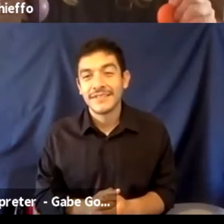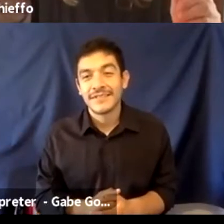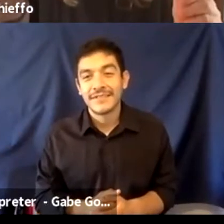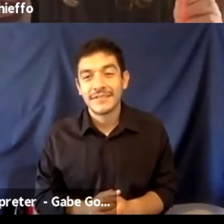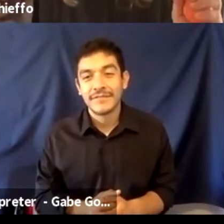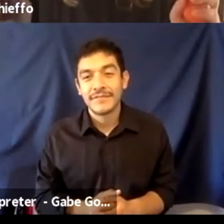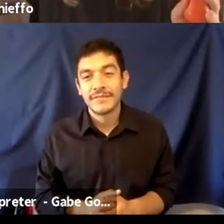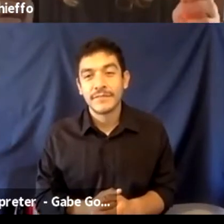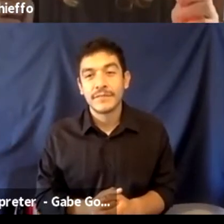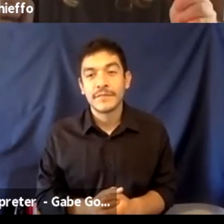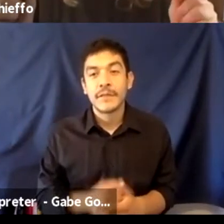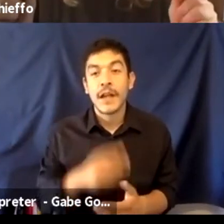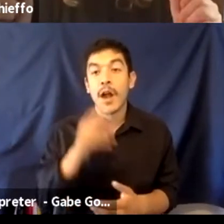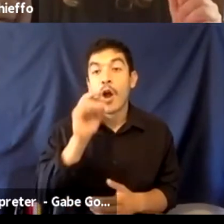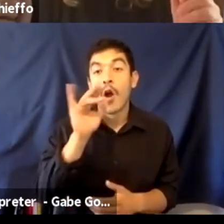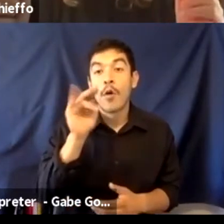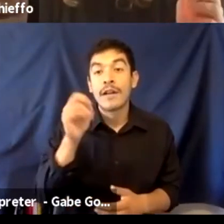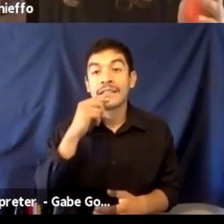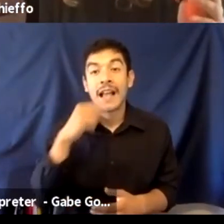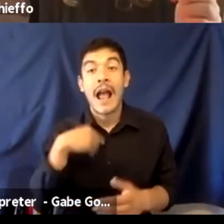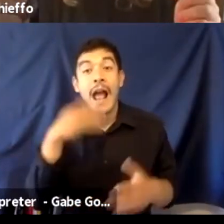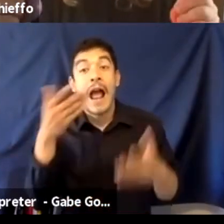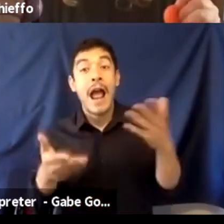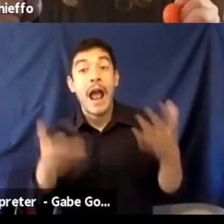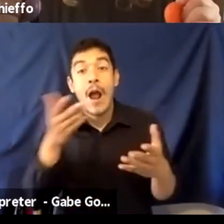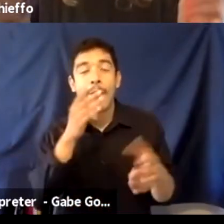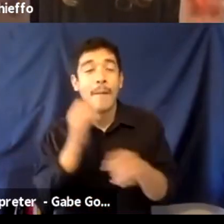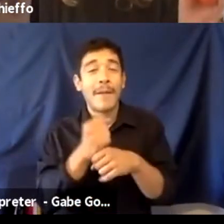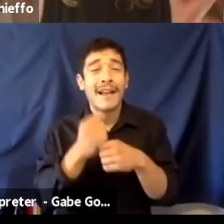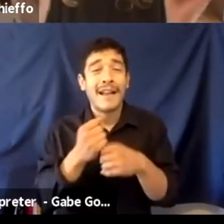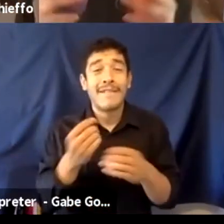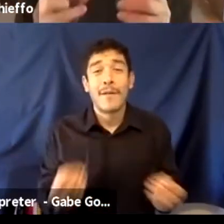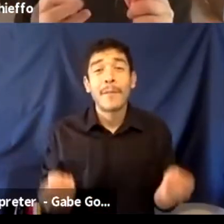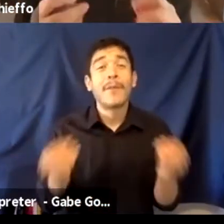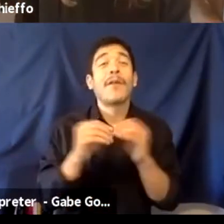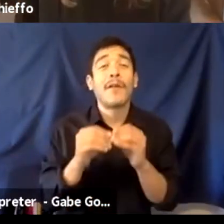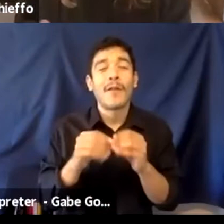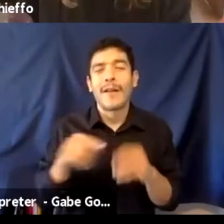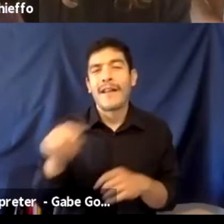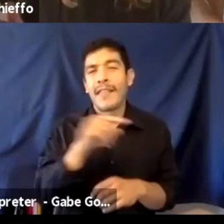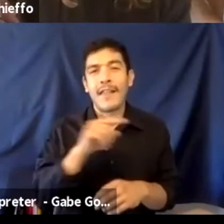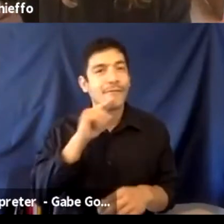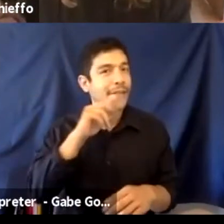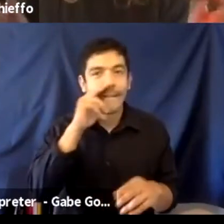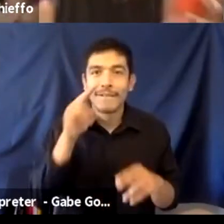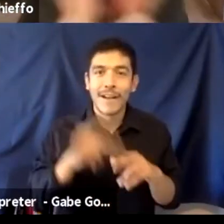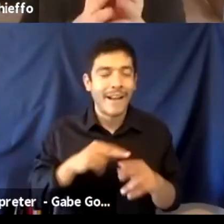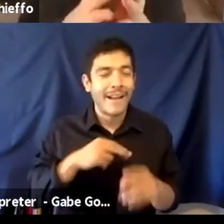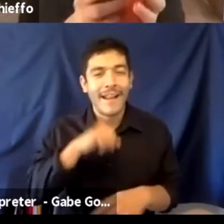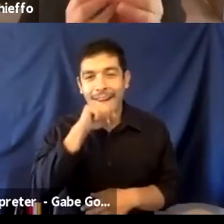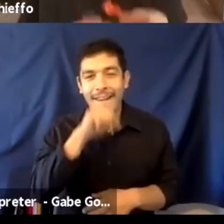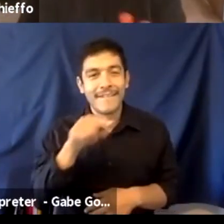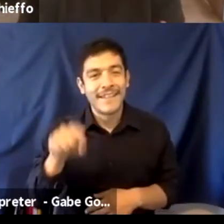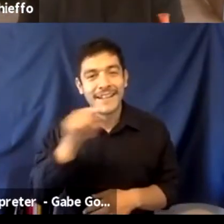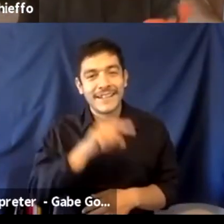I am probably going to make even more. These are so fun. I love these.